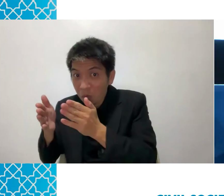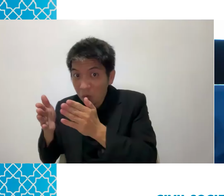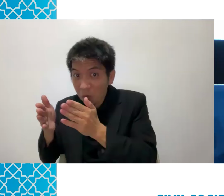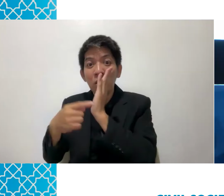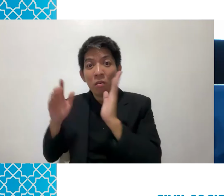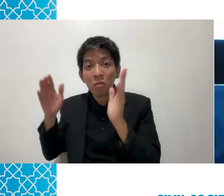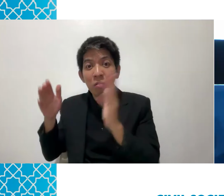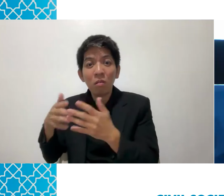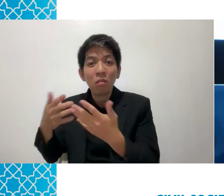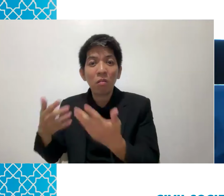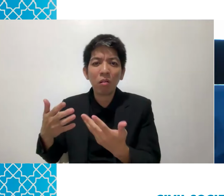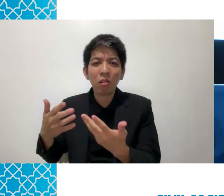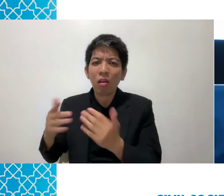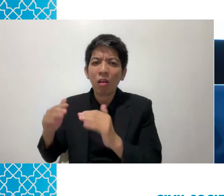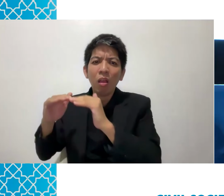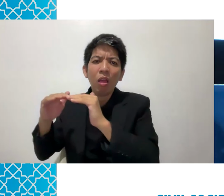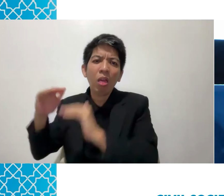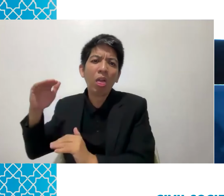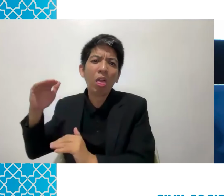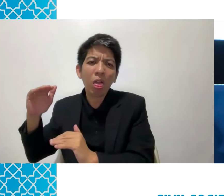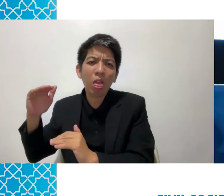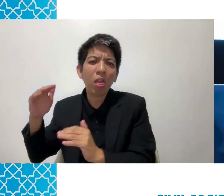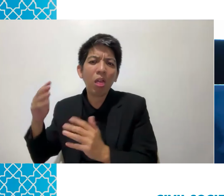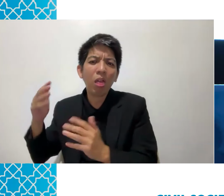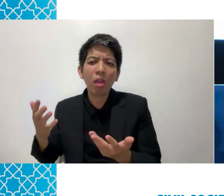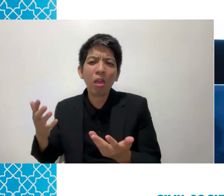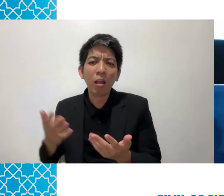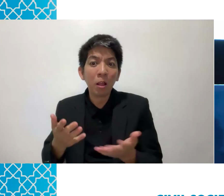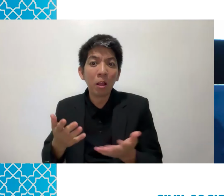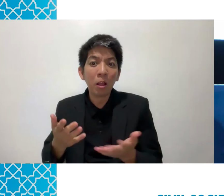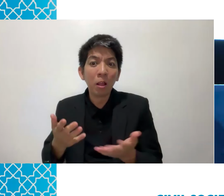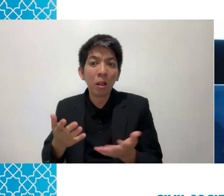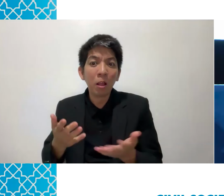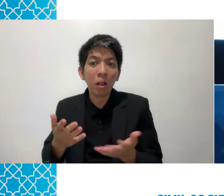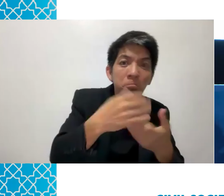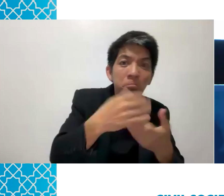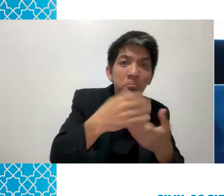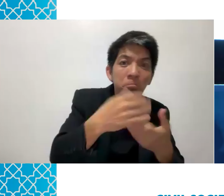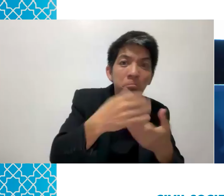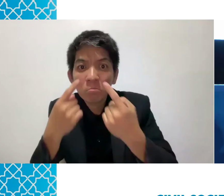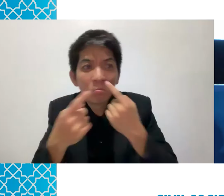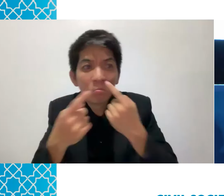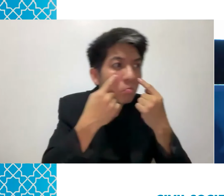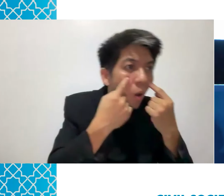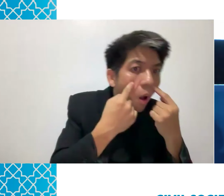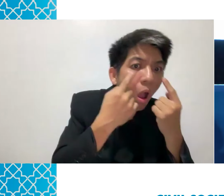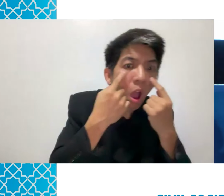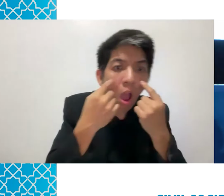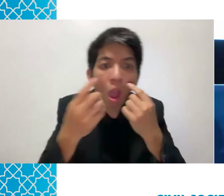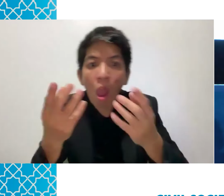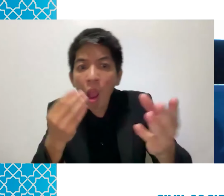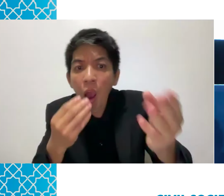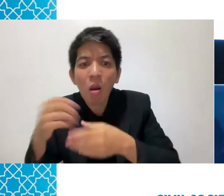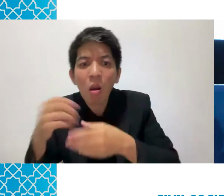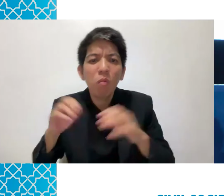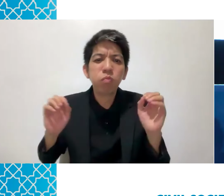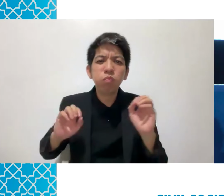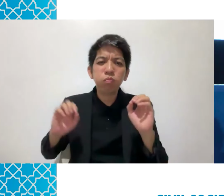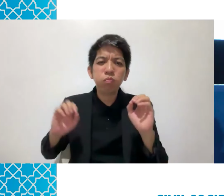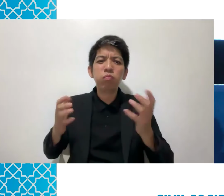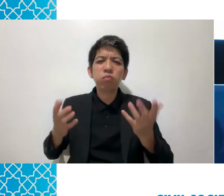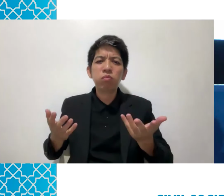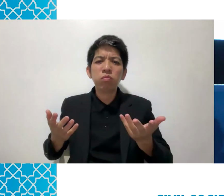vulnerable voices. And so I kind of reflected this is on my own research. So I assessed the gender